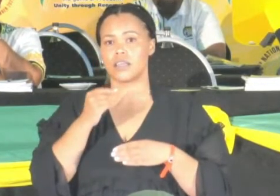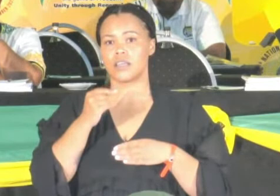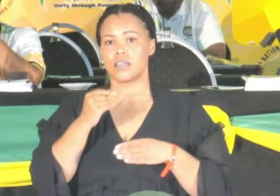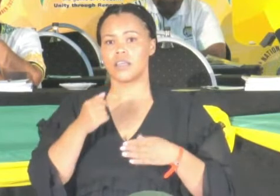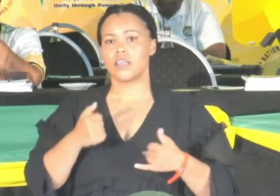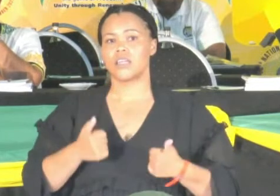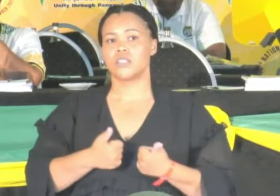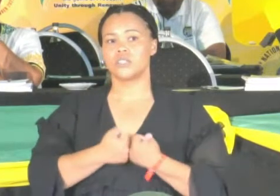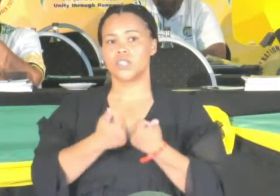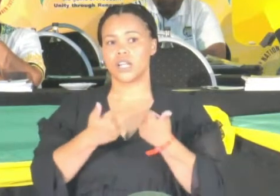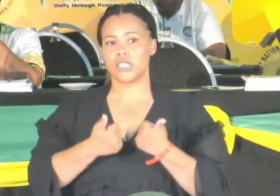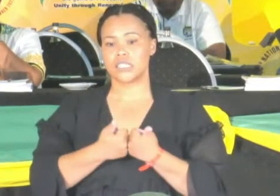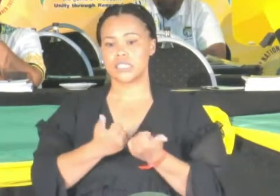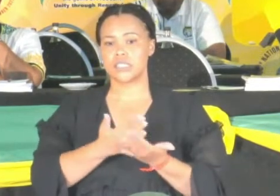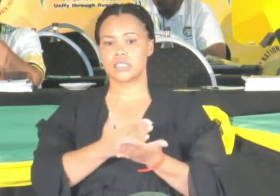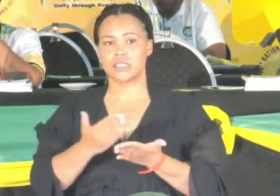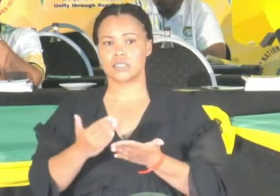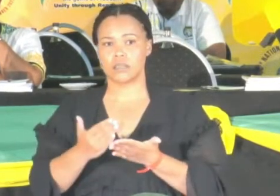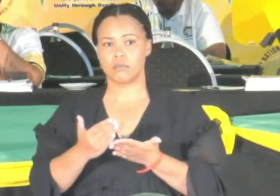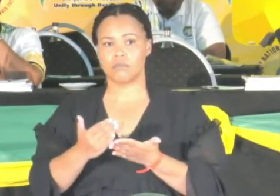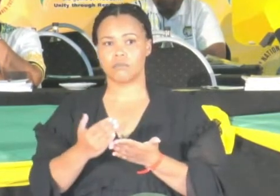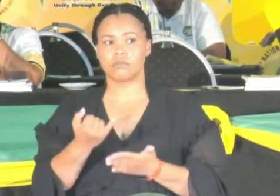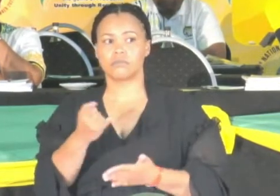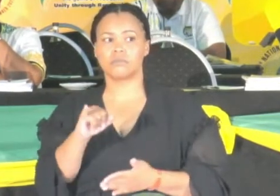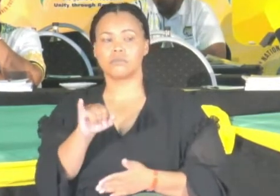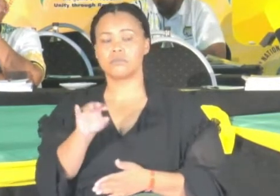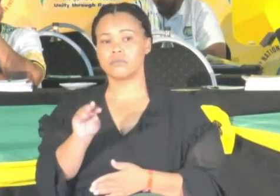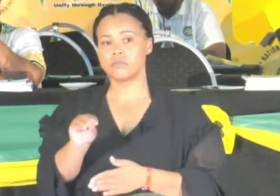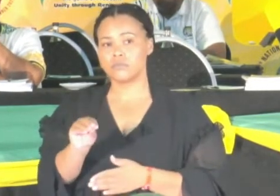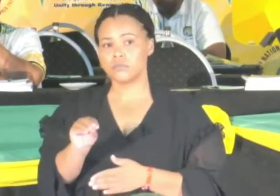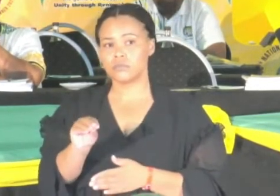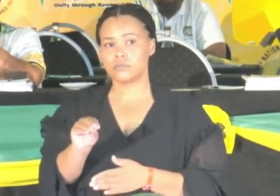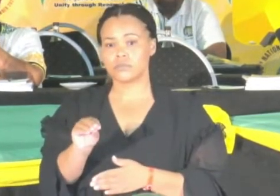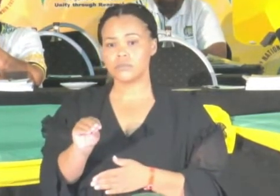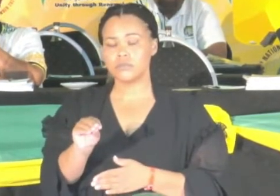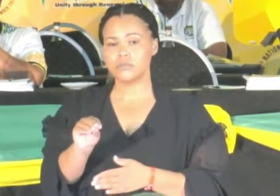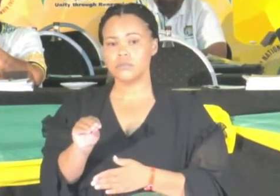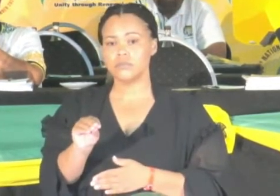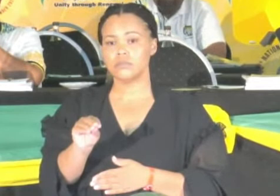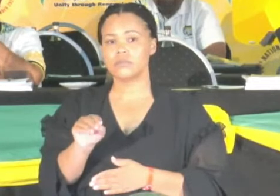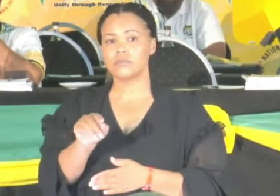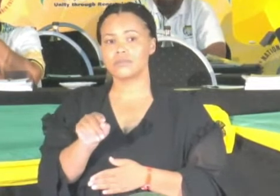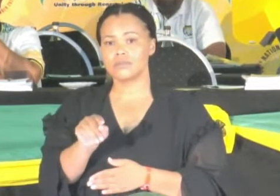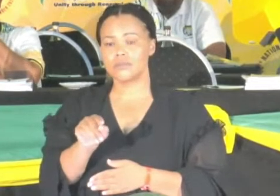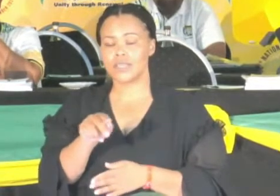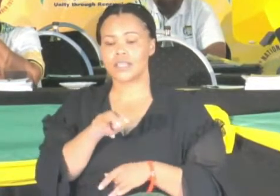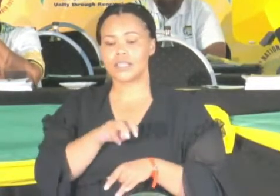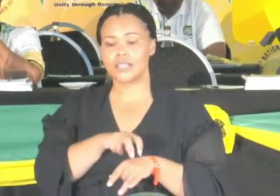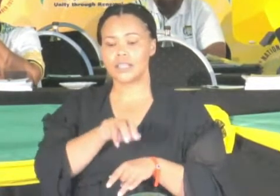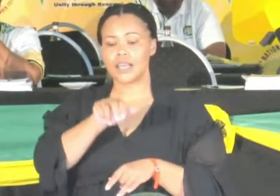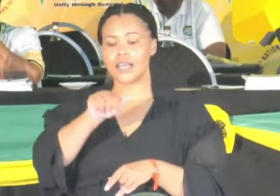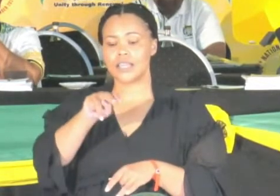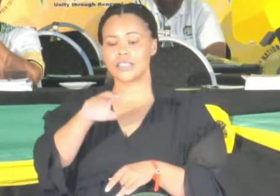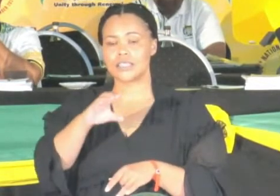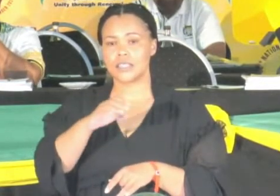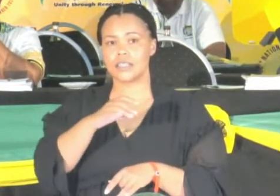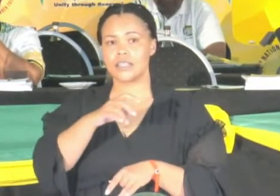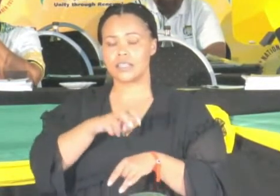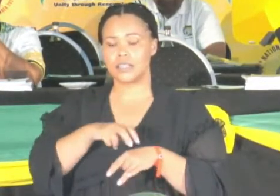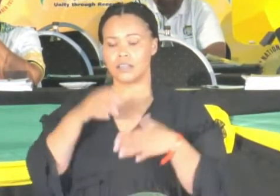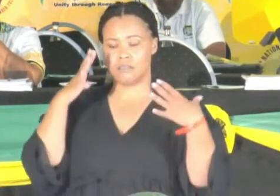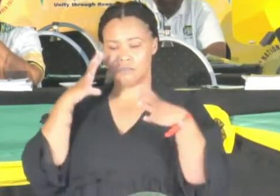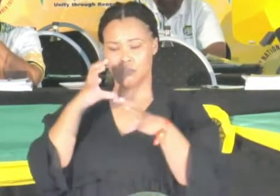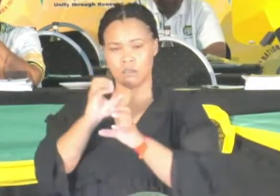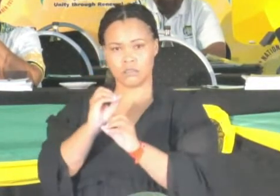be addressed need the ANC's attention